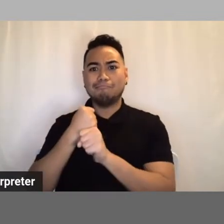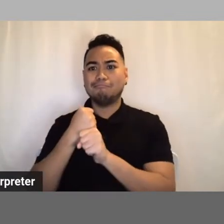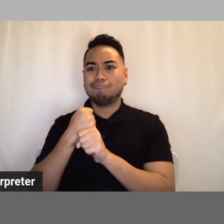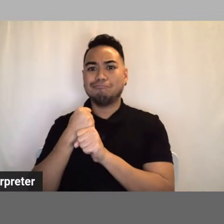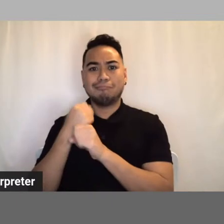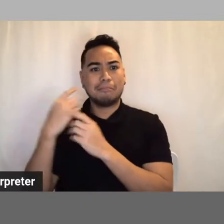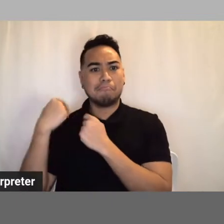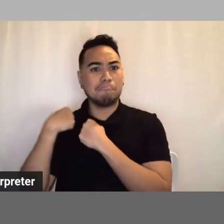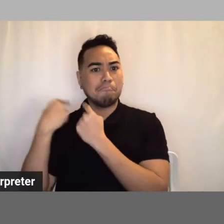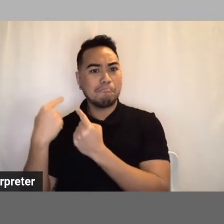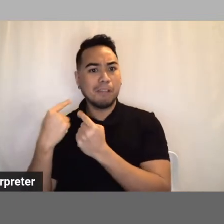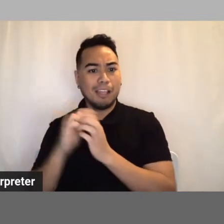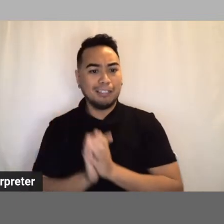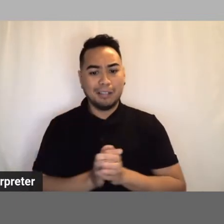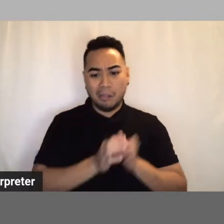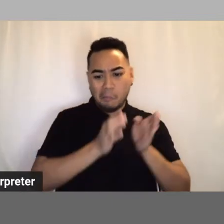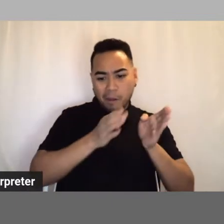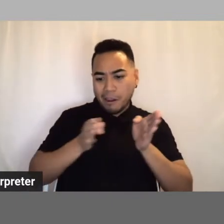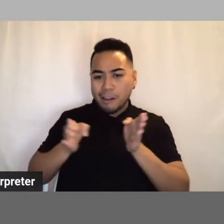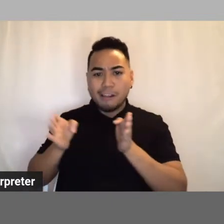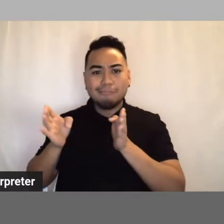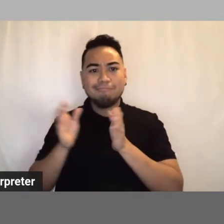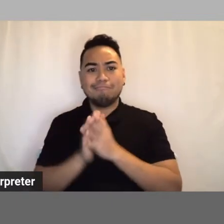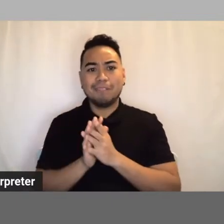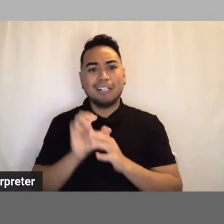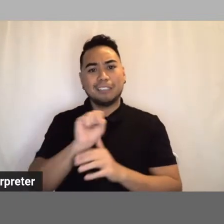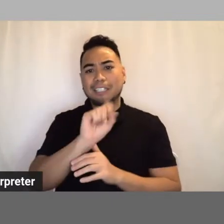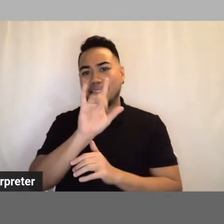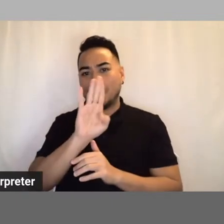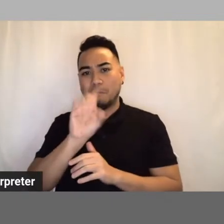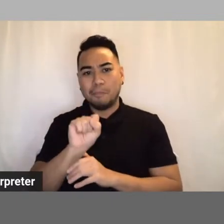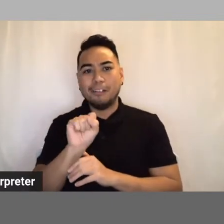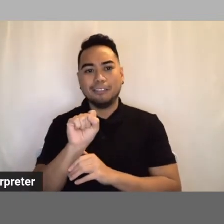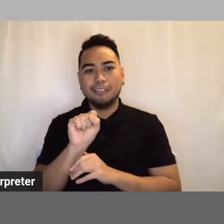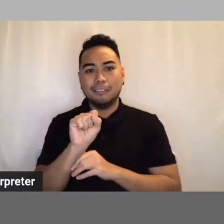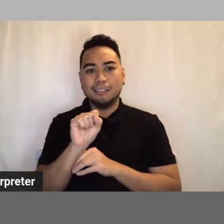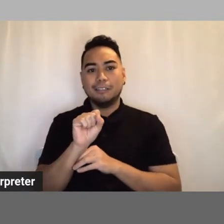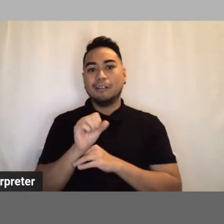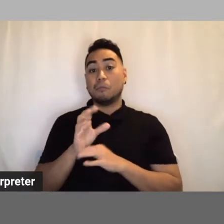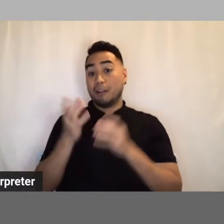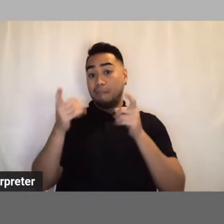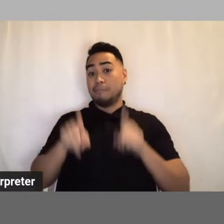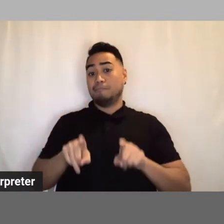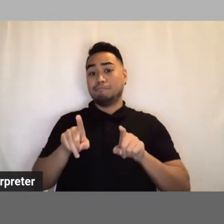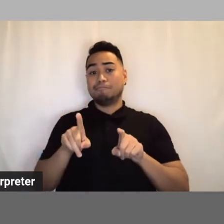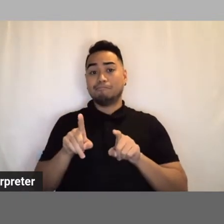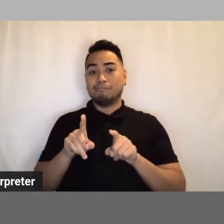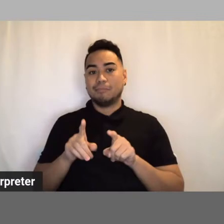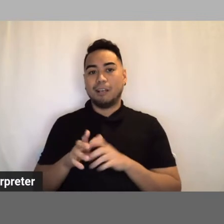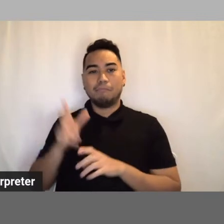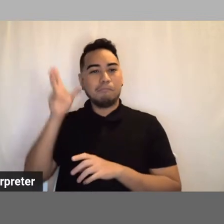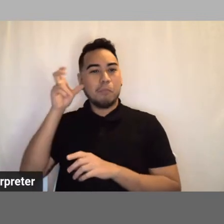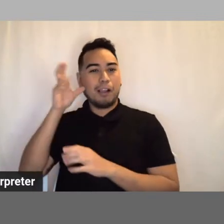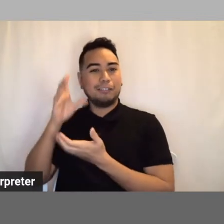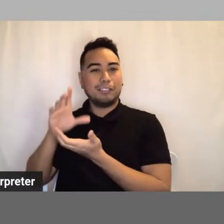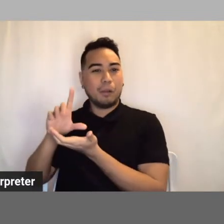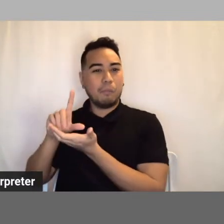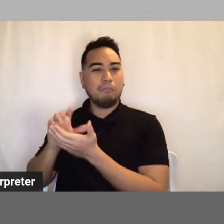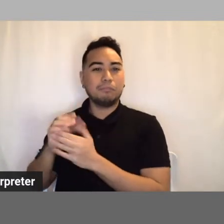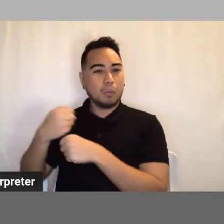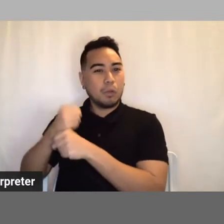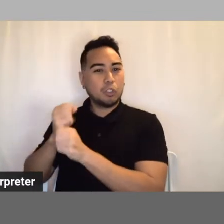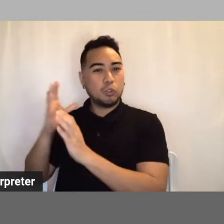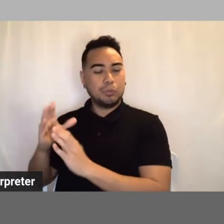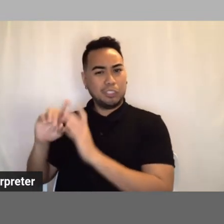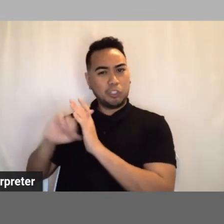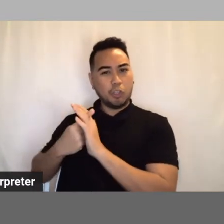building this syllabus as a way of creating greater alignment internally when our audio producer Josh and I started in March of